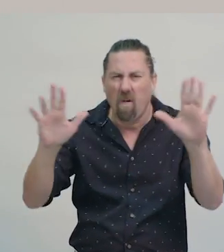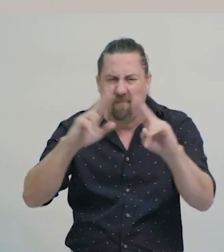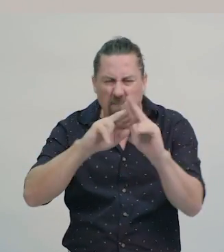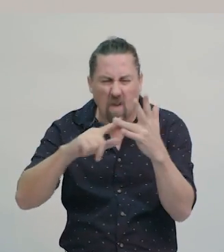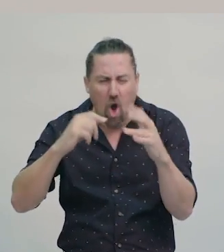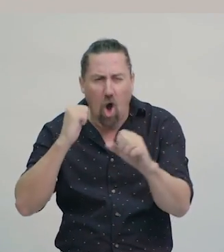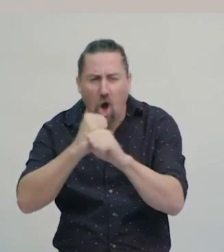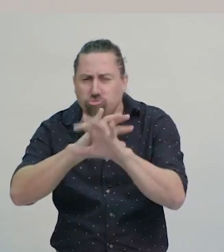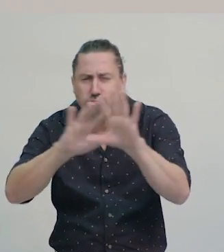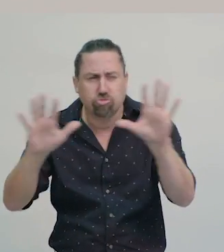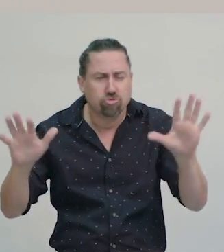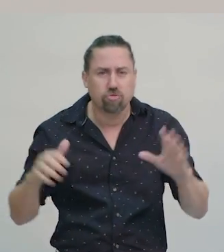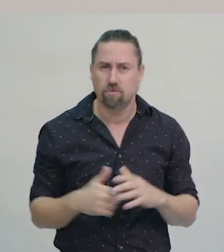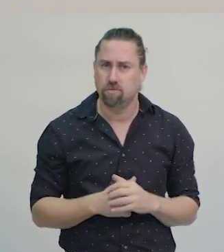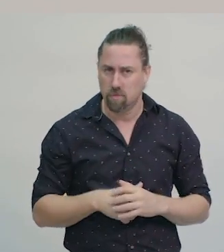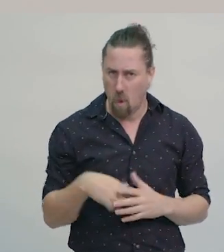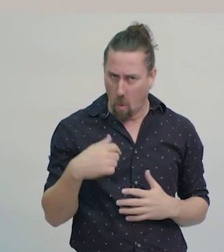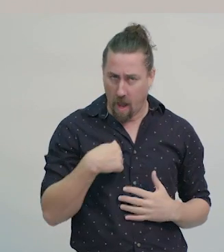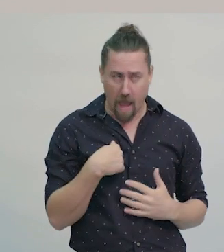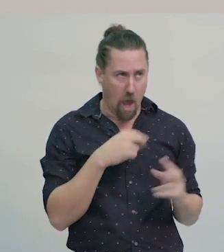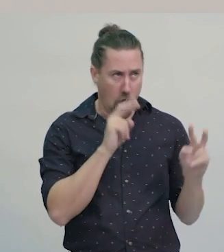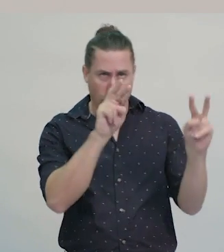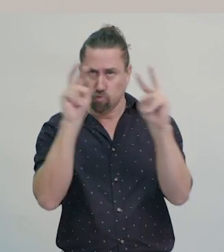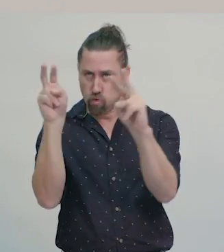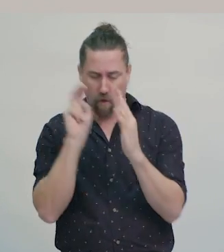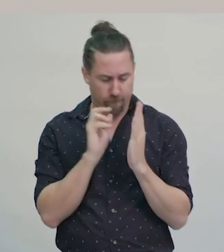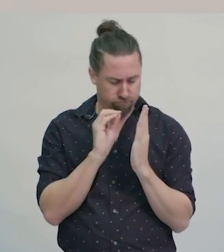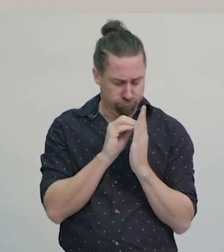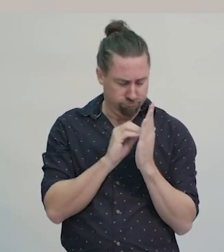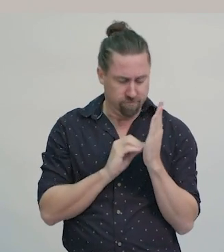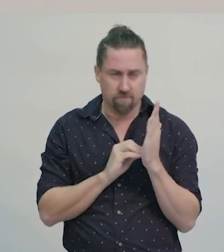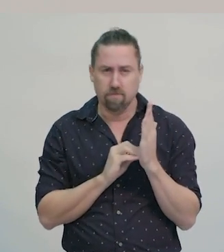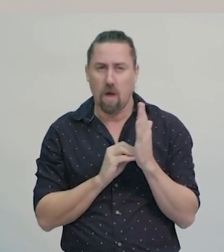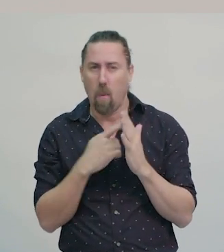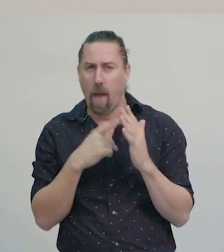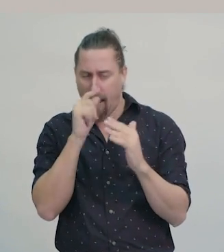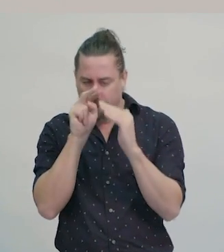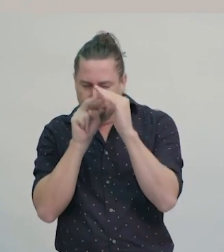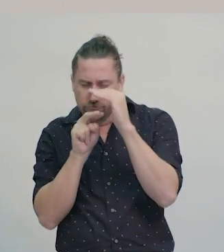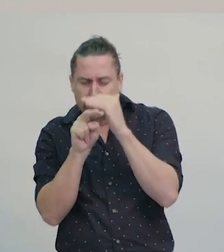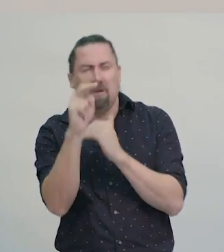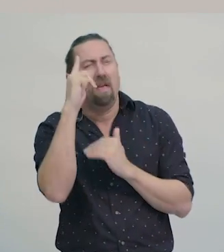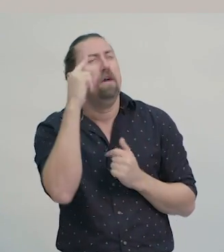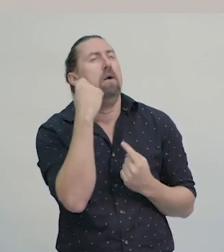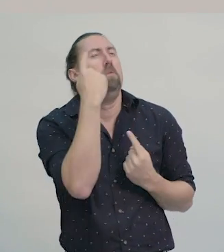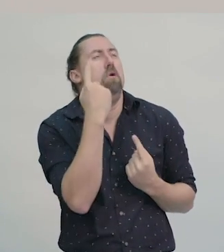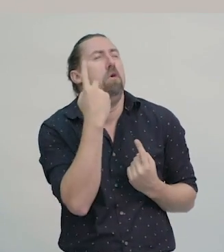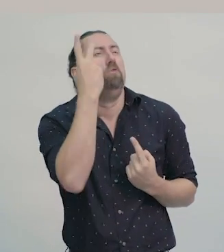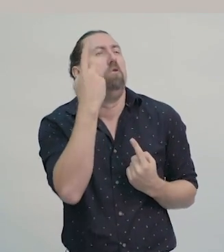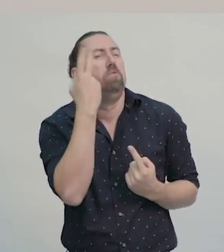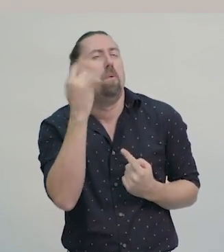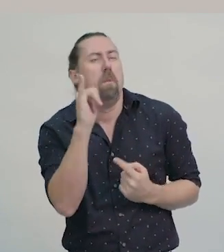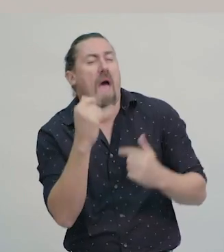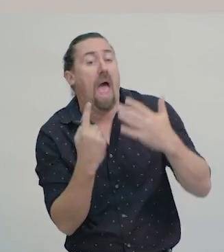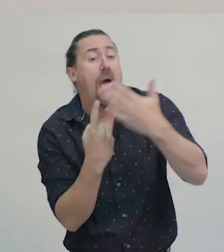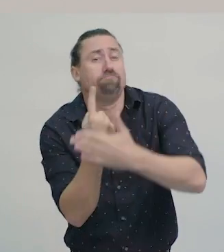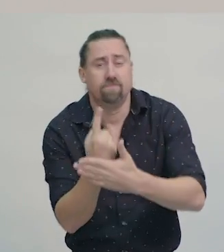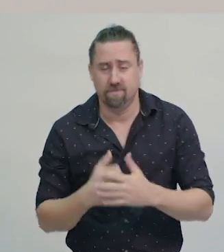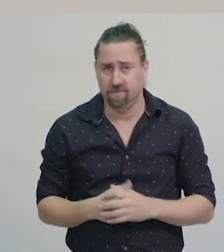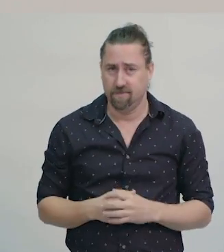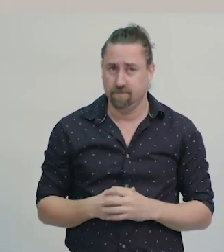weather that provides us with clues on what the weather is going to be like. When we think about what is going to